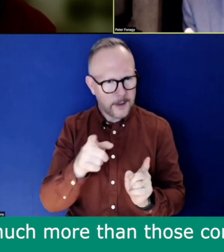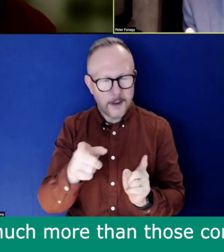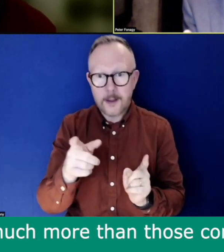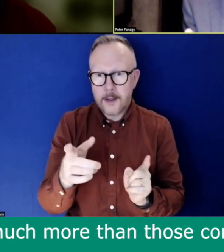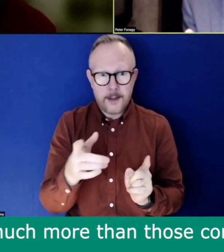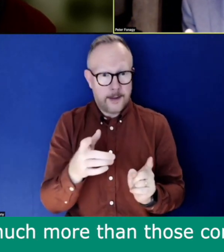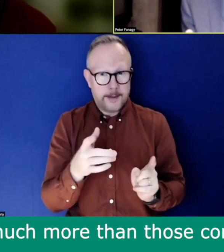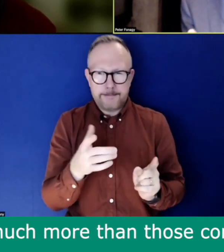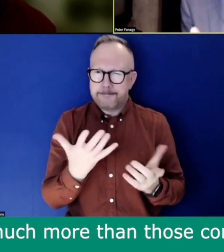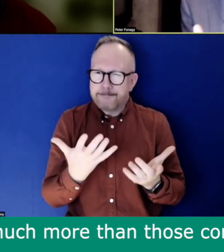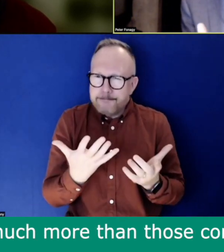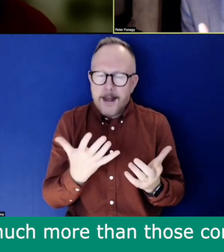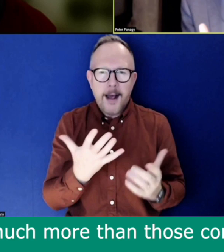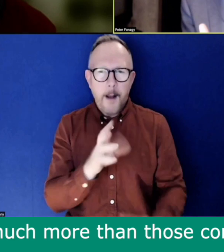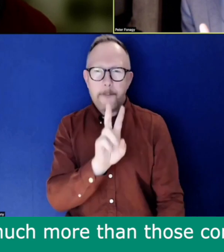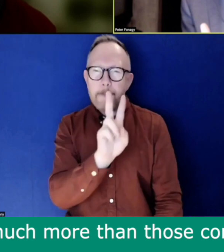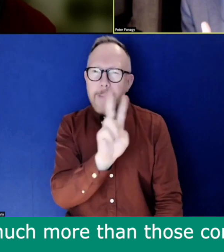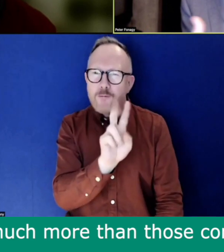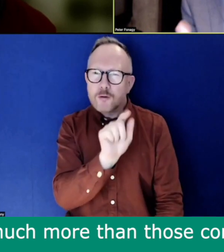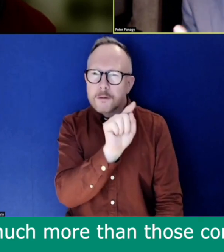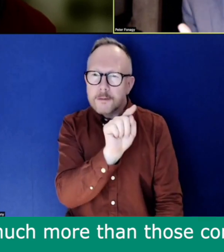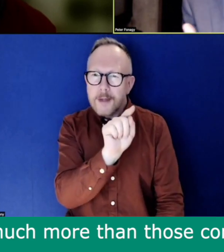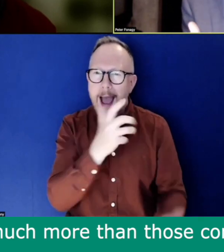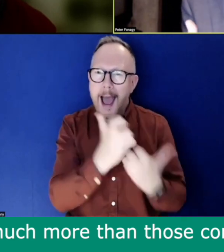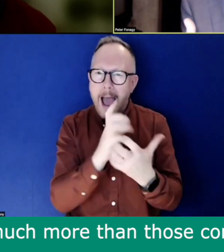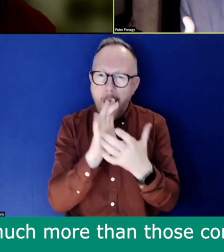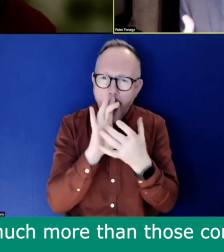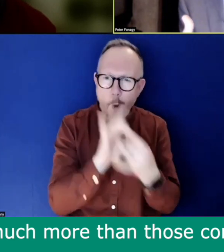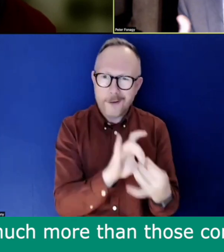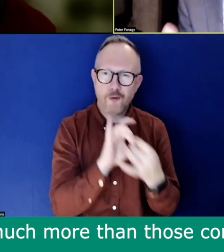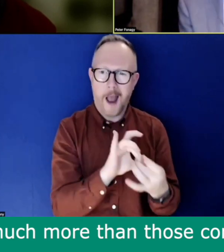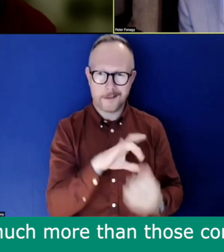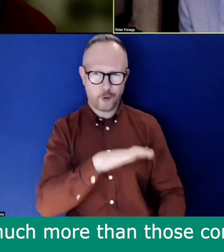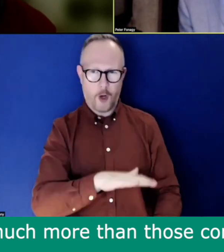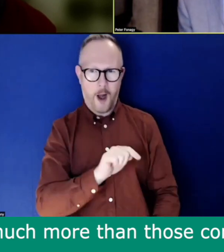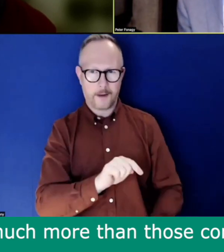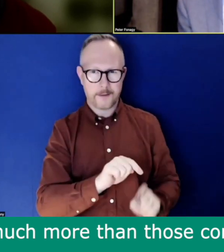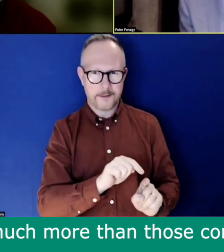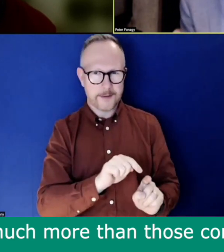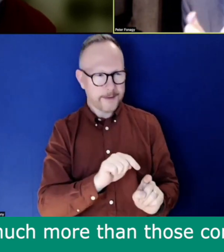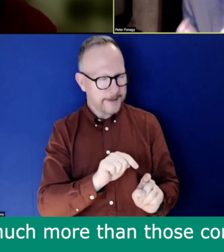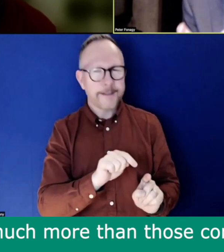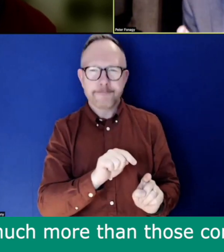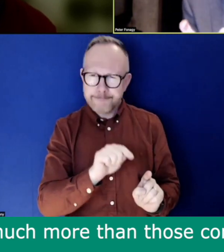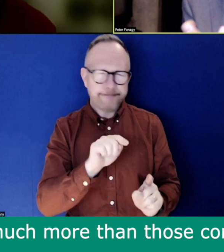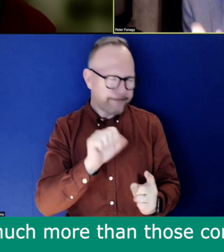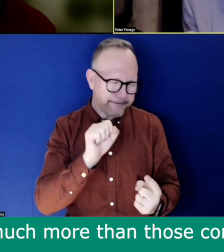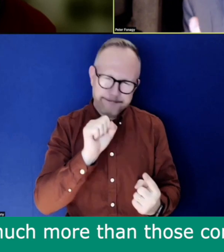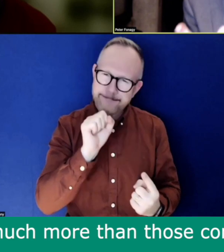That it does something that's much more than